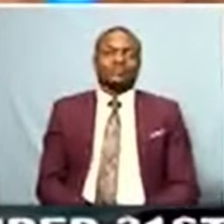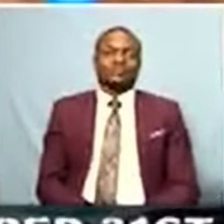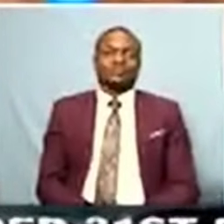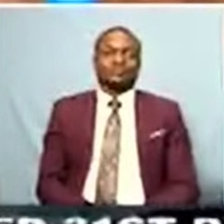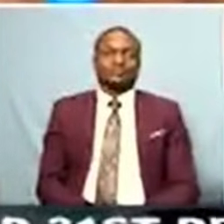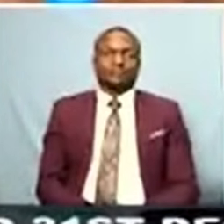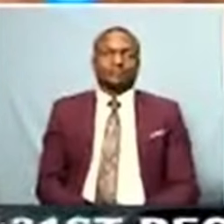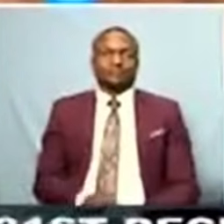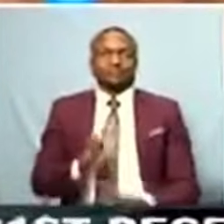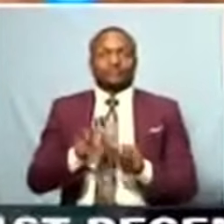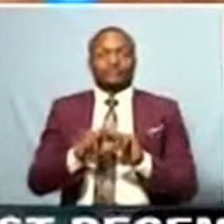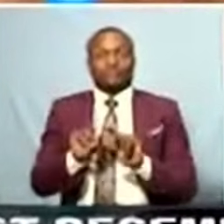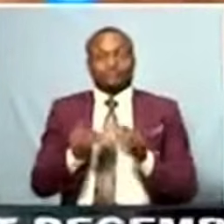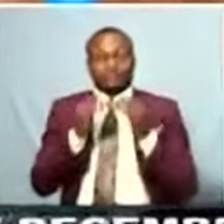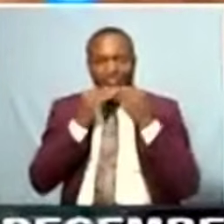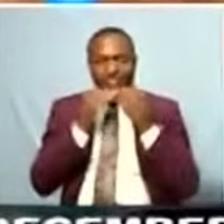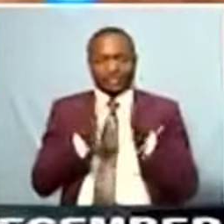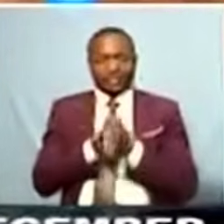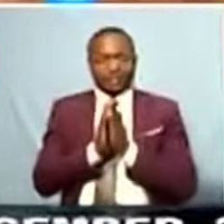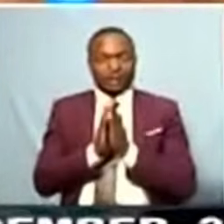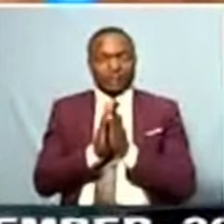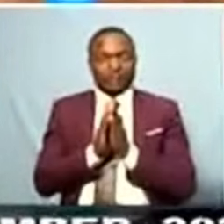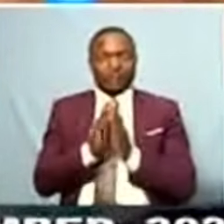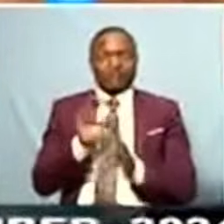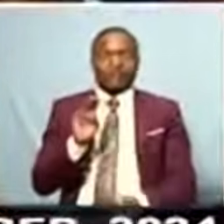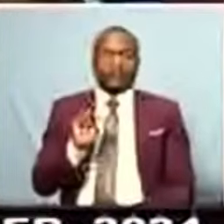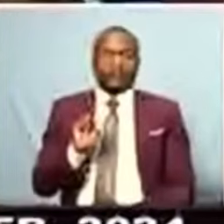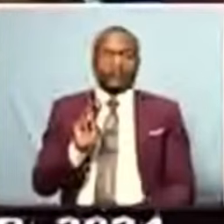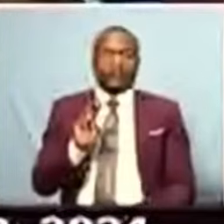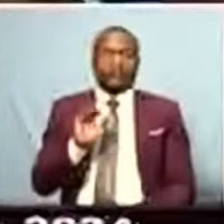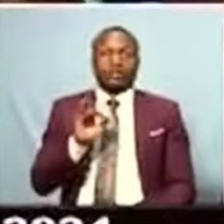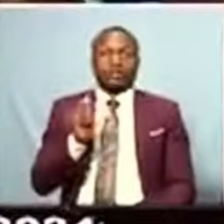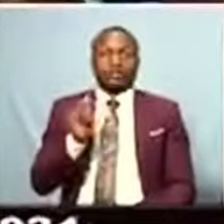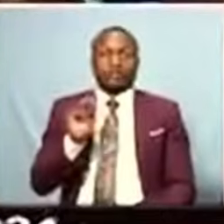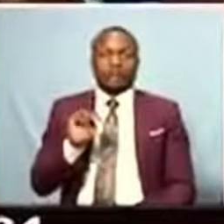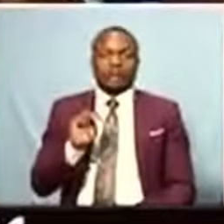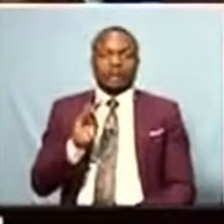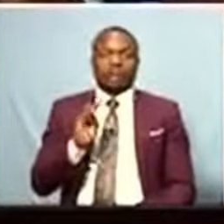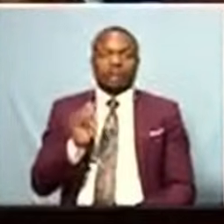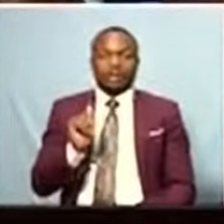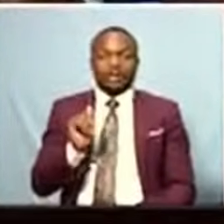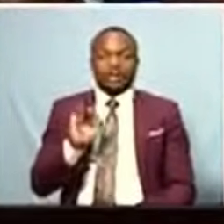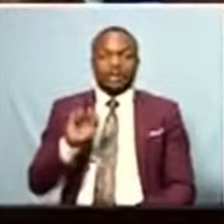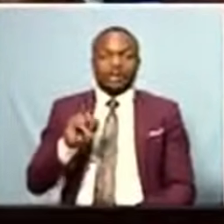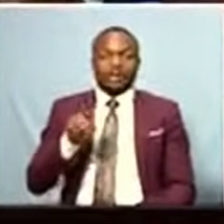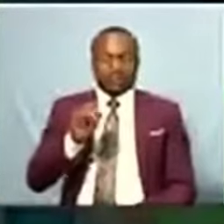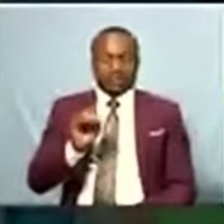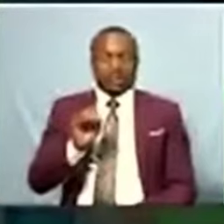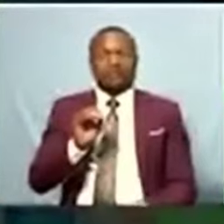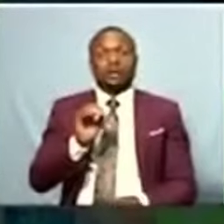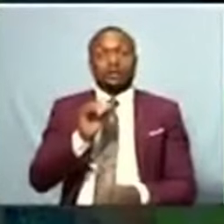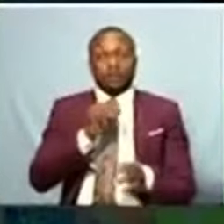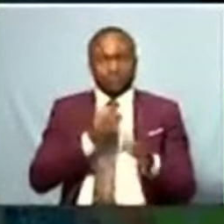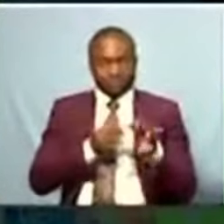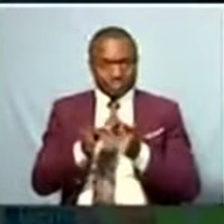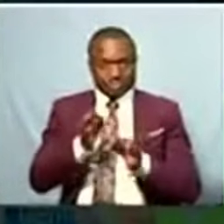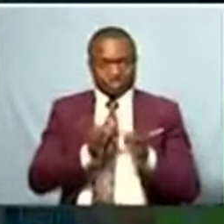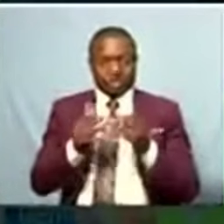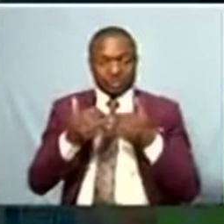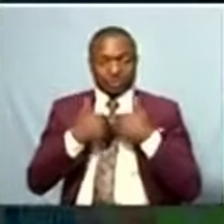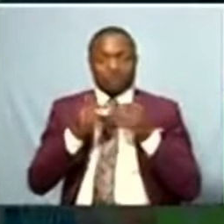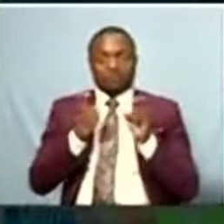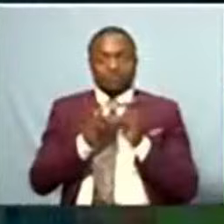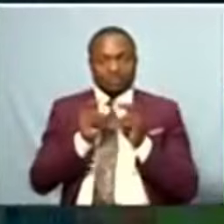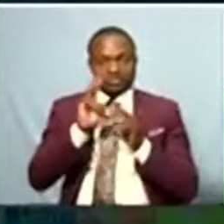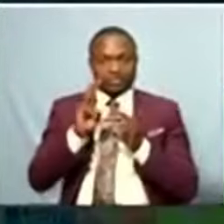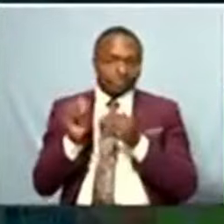Thank you very much, Chair. I'll ask Mr. Myambango to explain, but just to assure the committee that we have the contract, we'll be